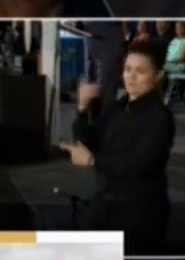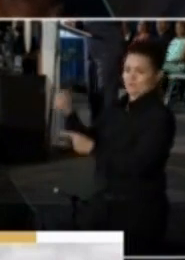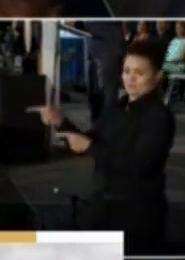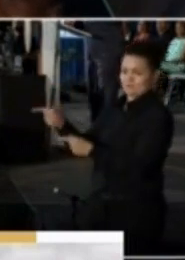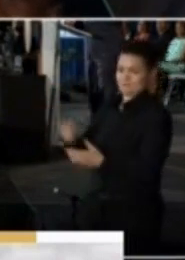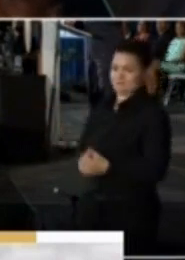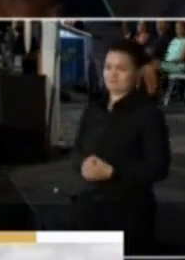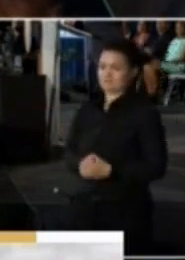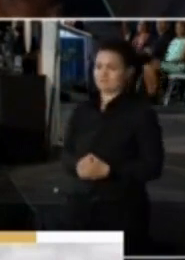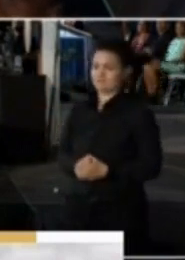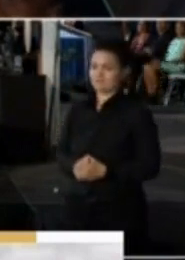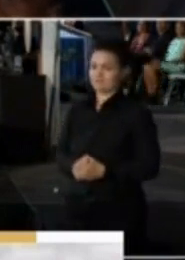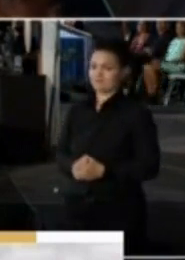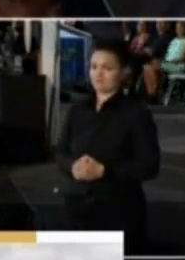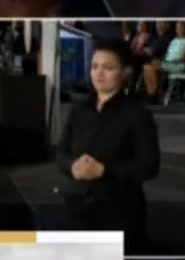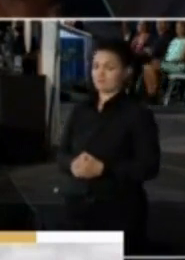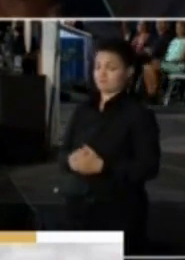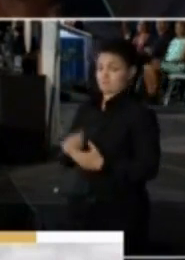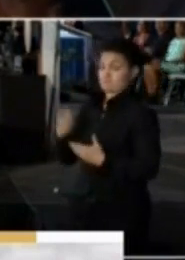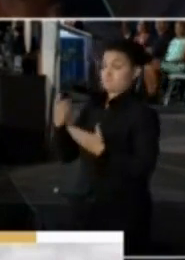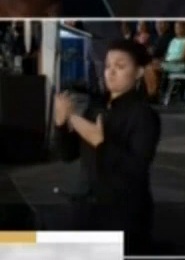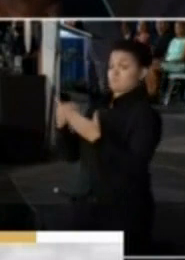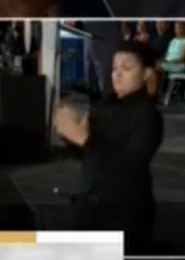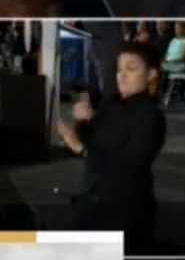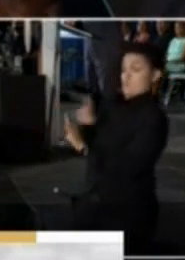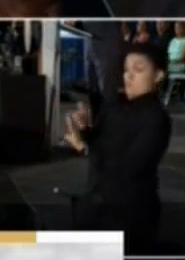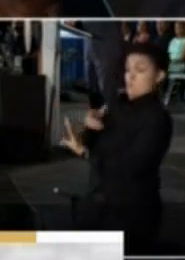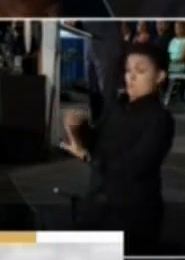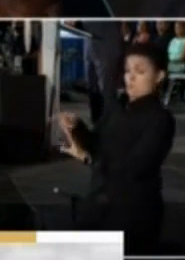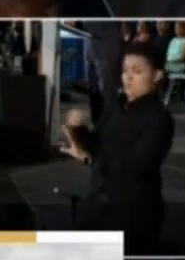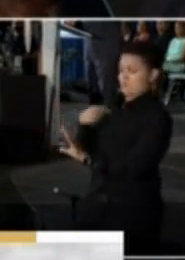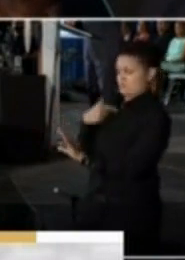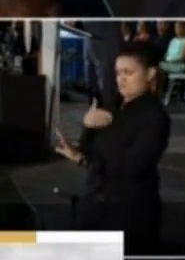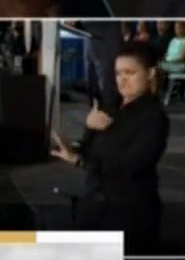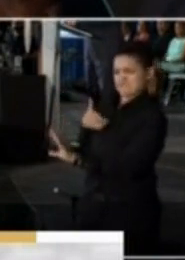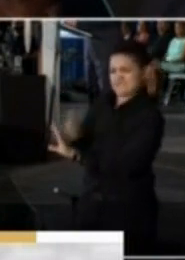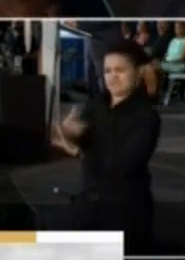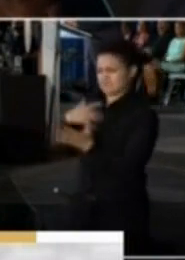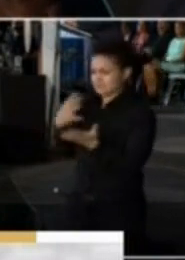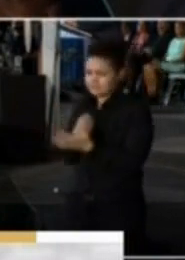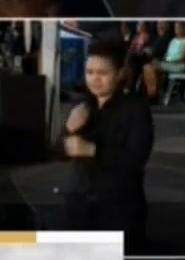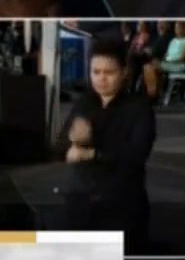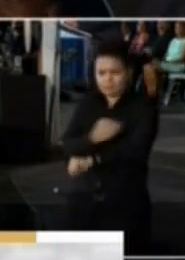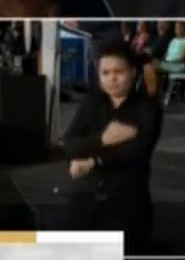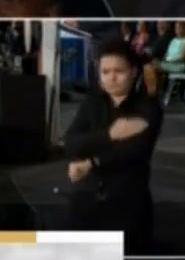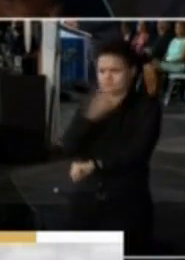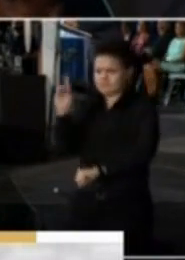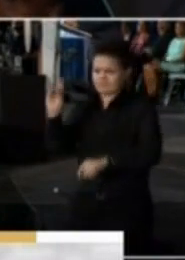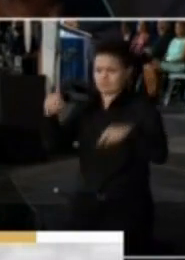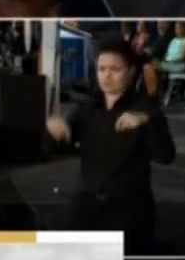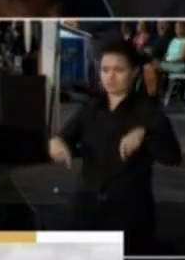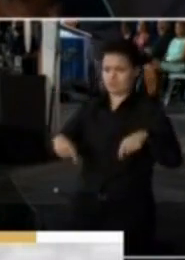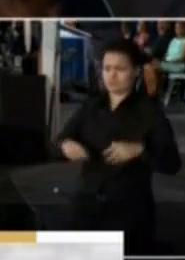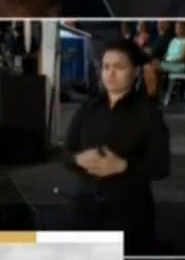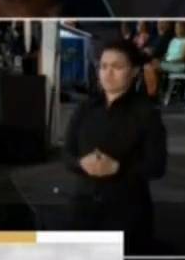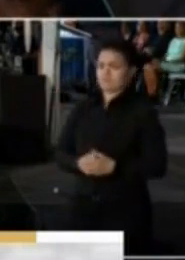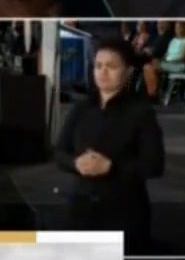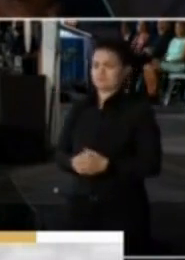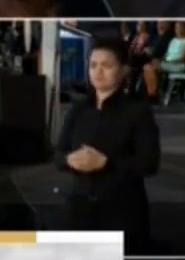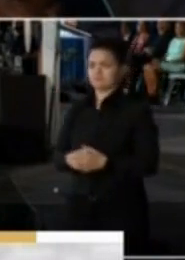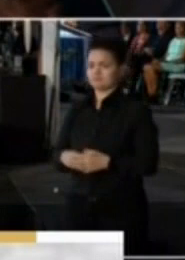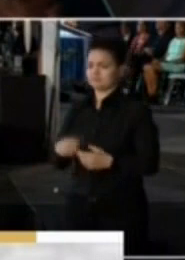improve the lives of every Denver resident. I remain steadfast and that commitment. Our